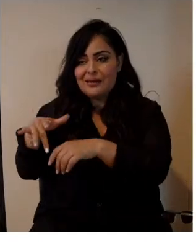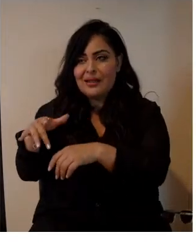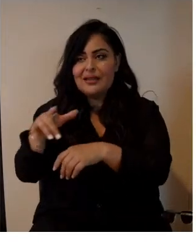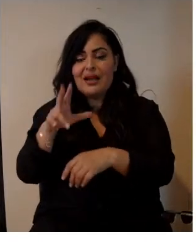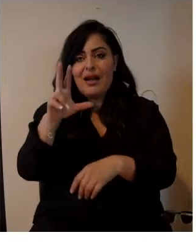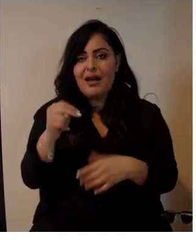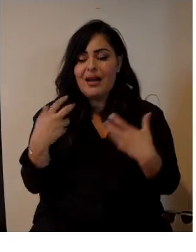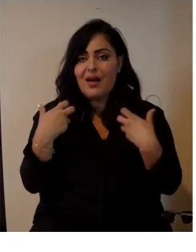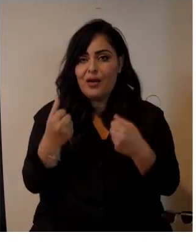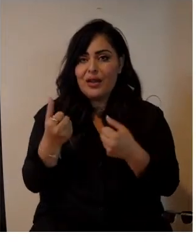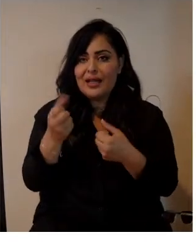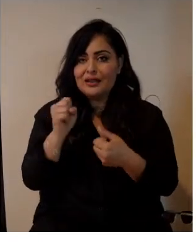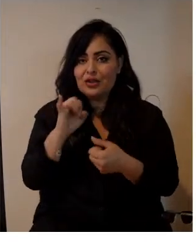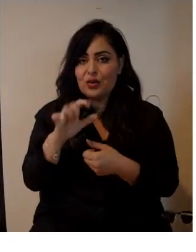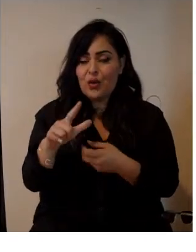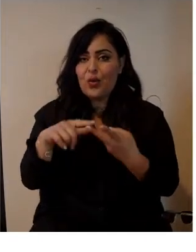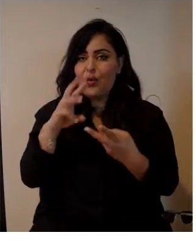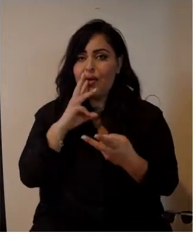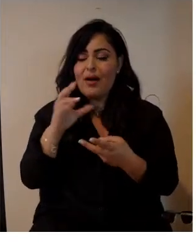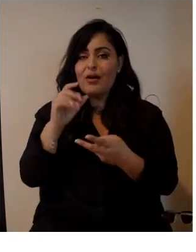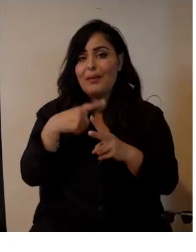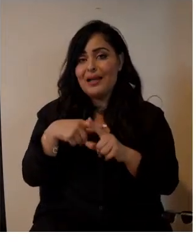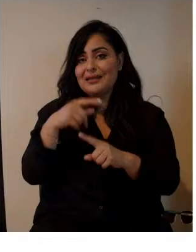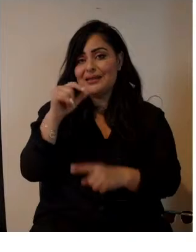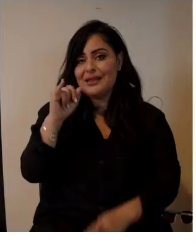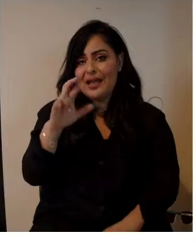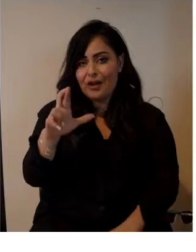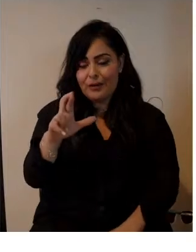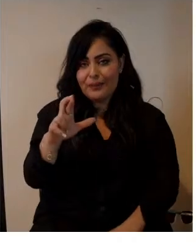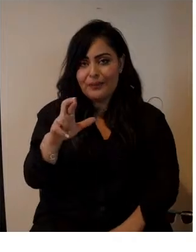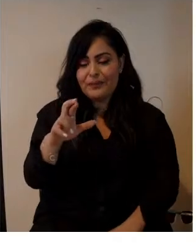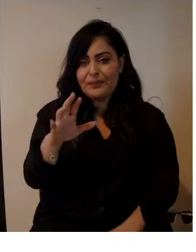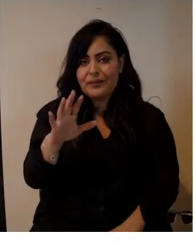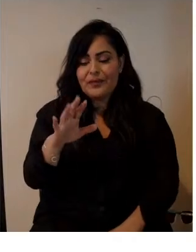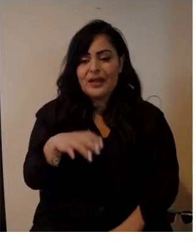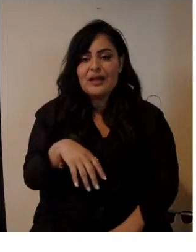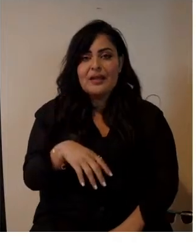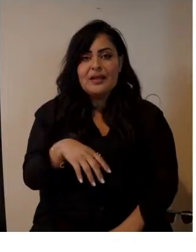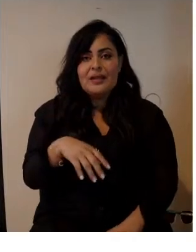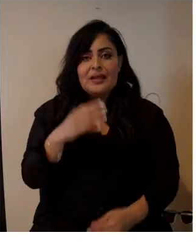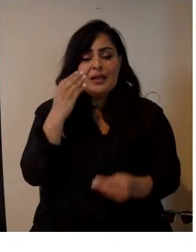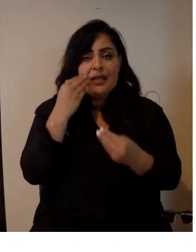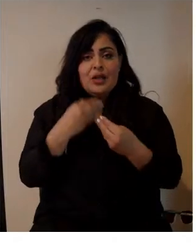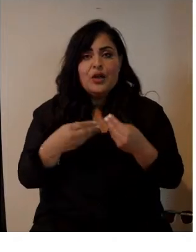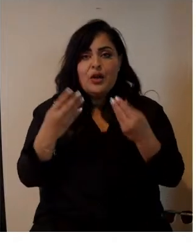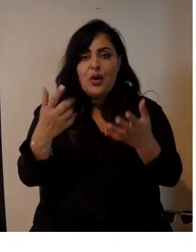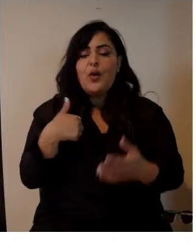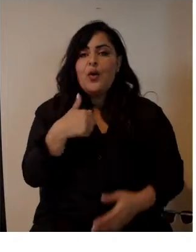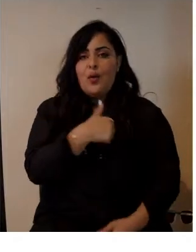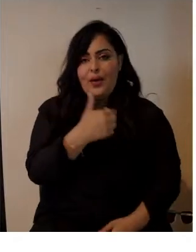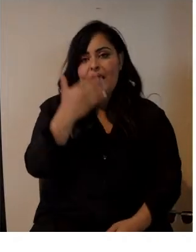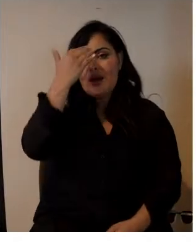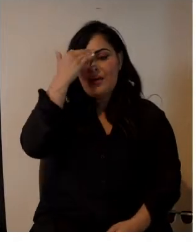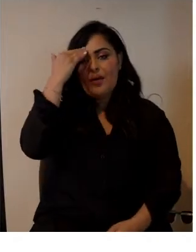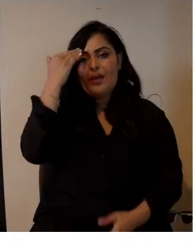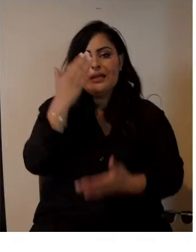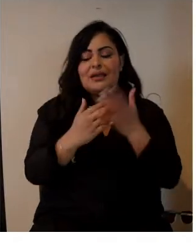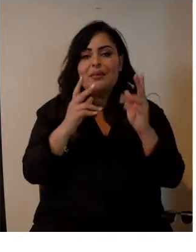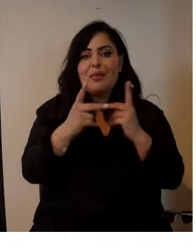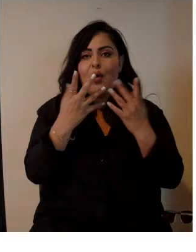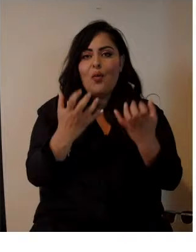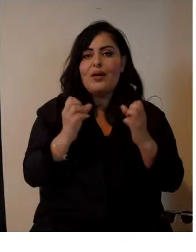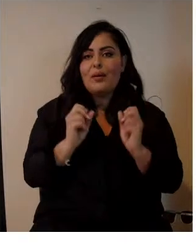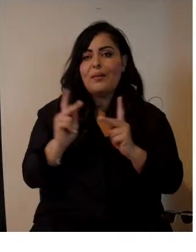and or water or air. So we are, however, I want everyone to know that we are aware that people will want to get back to their